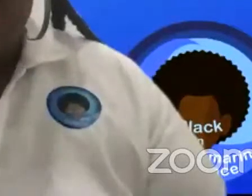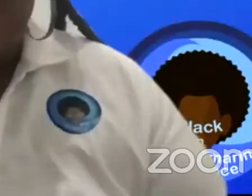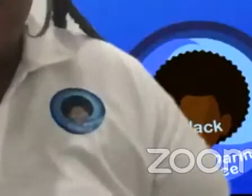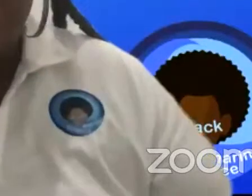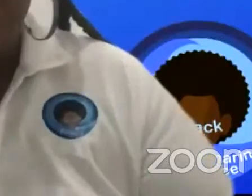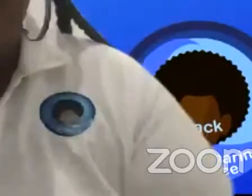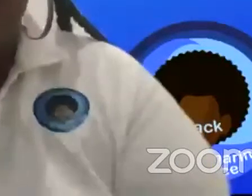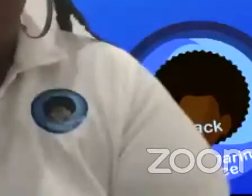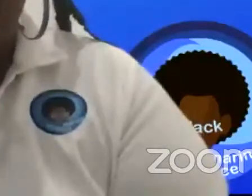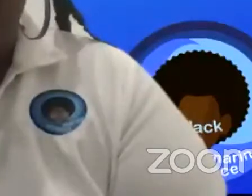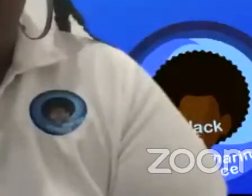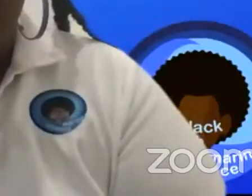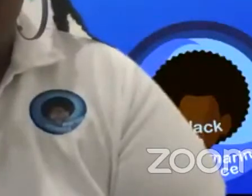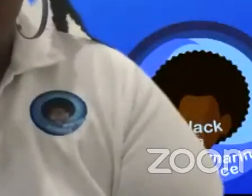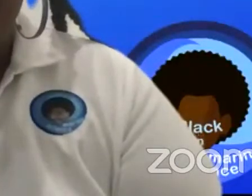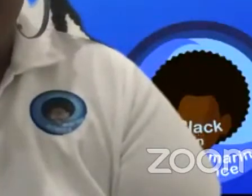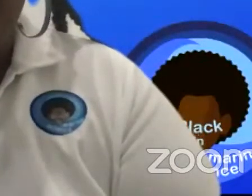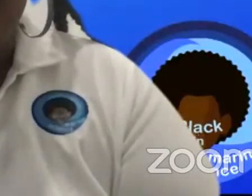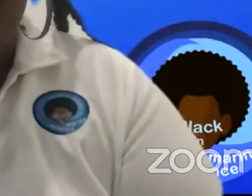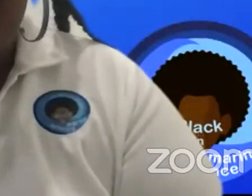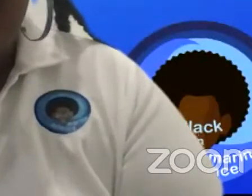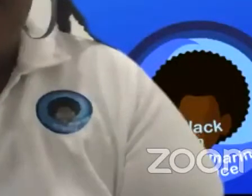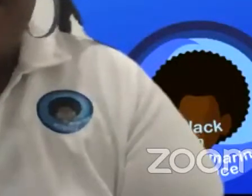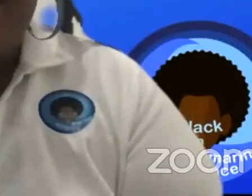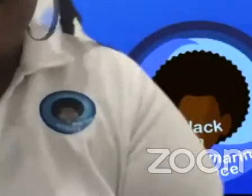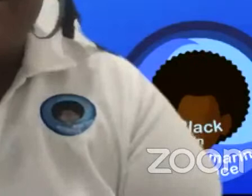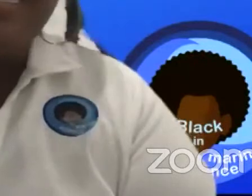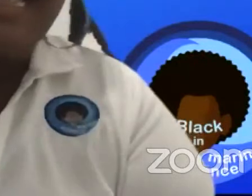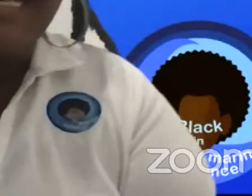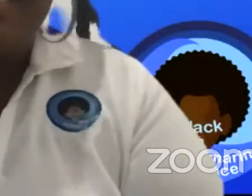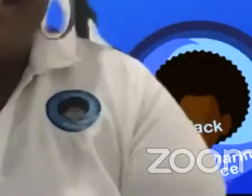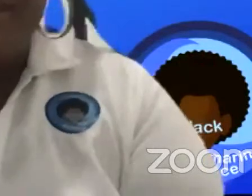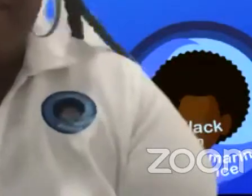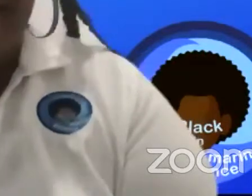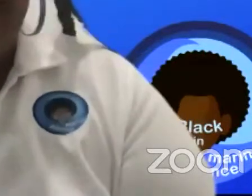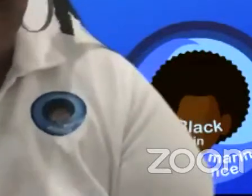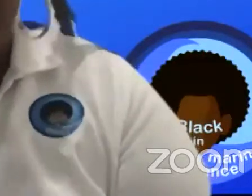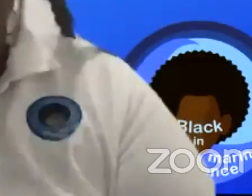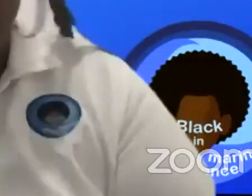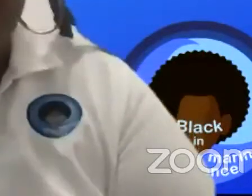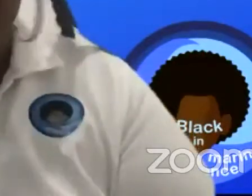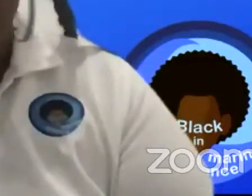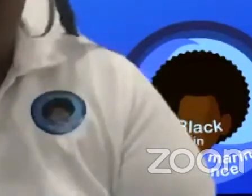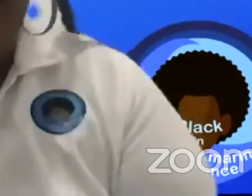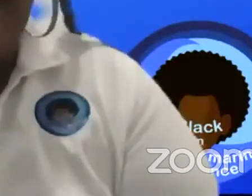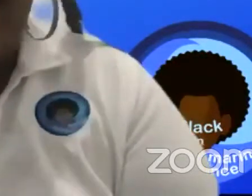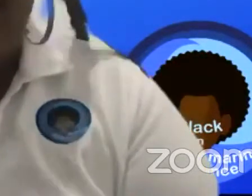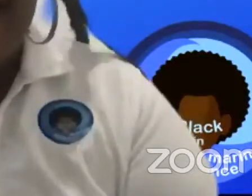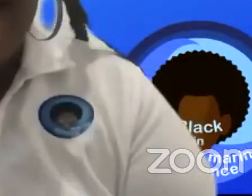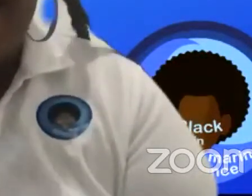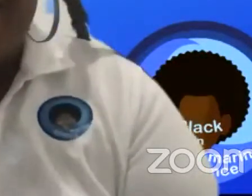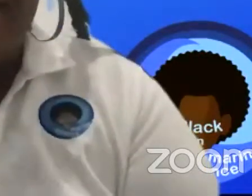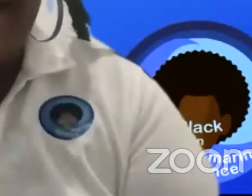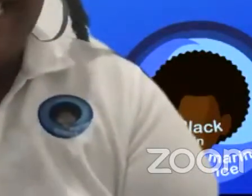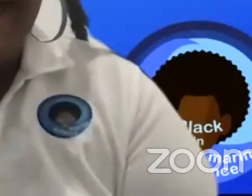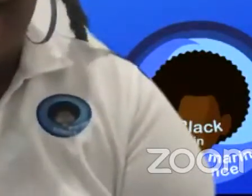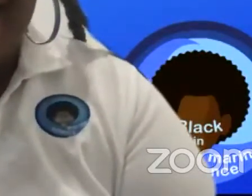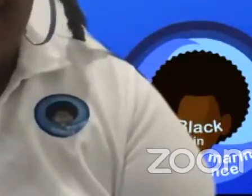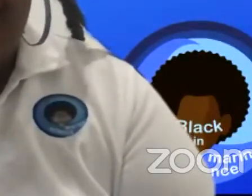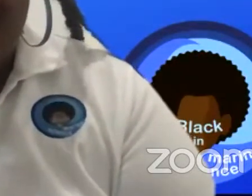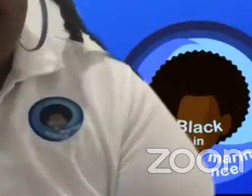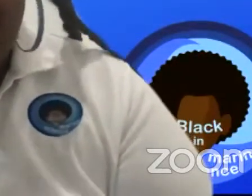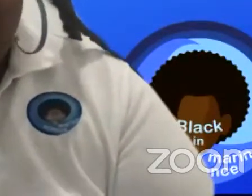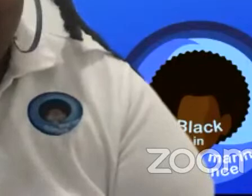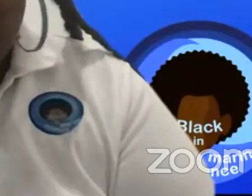Okay, we are actually live. I don't know, the YouTube just really, it really just